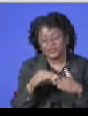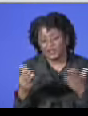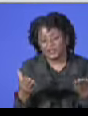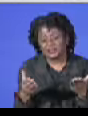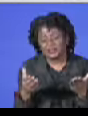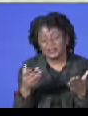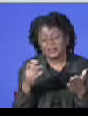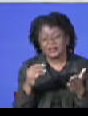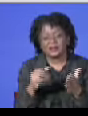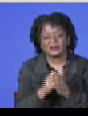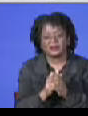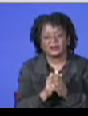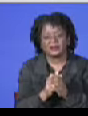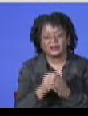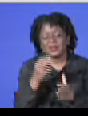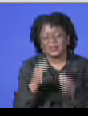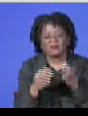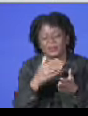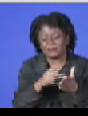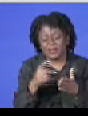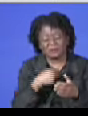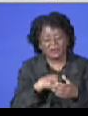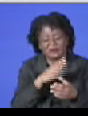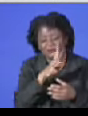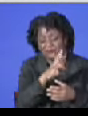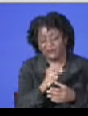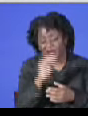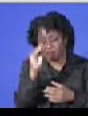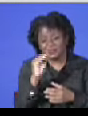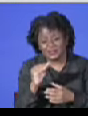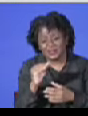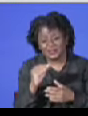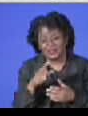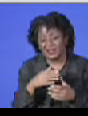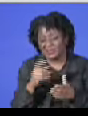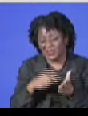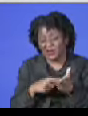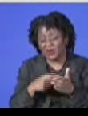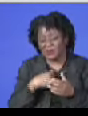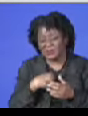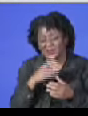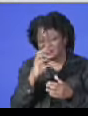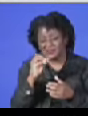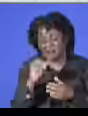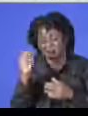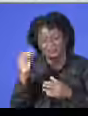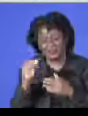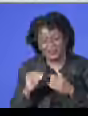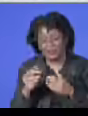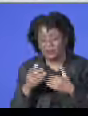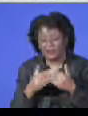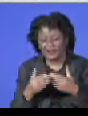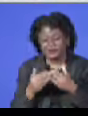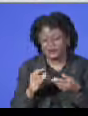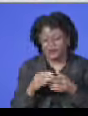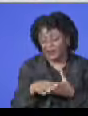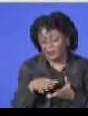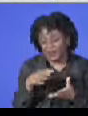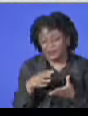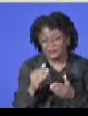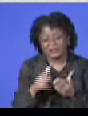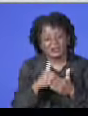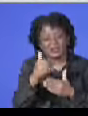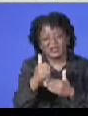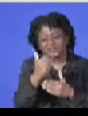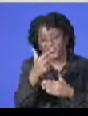now. So if they pay me 40% and they'll be the rest, 60%, whatever the percent is to make the 100%,